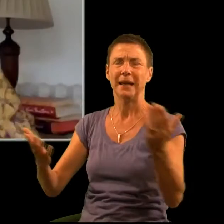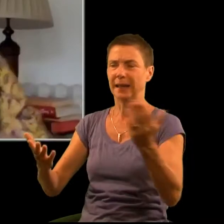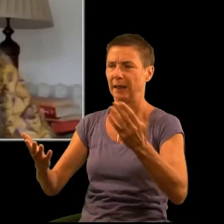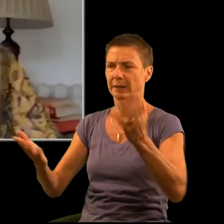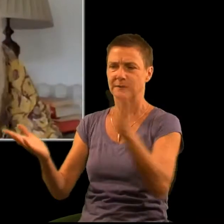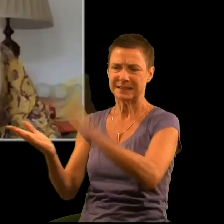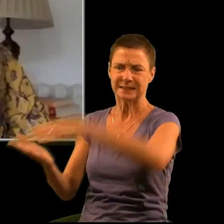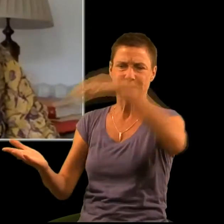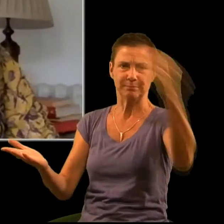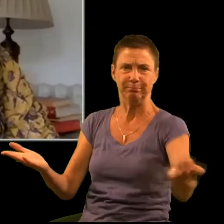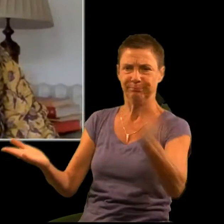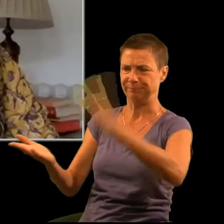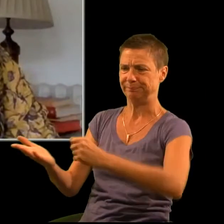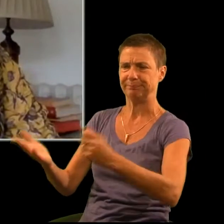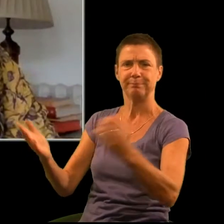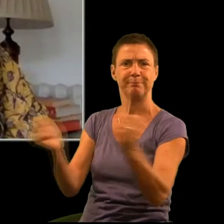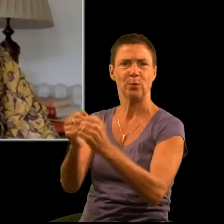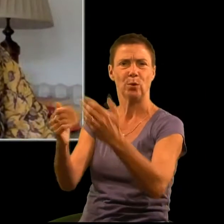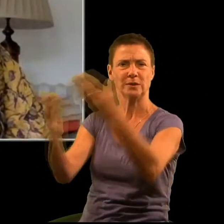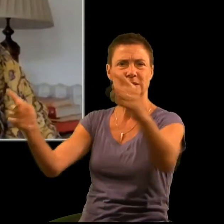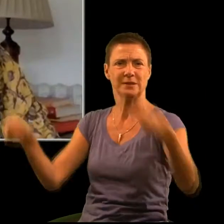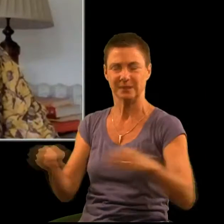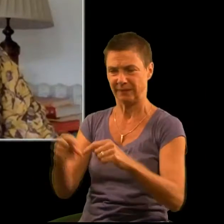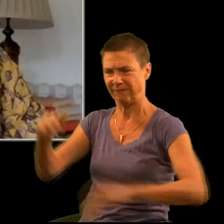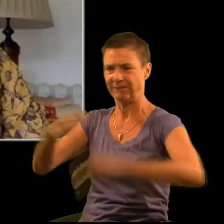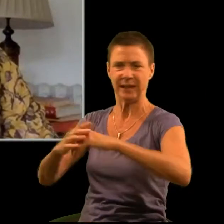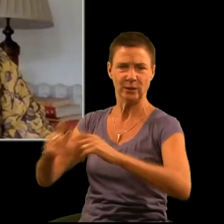with drawings of the characters. And